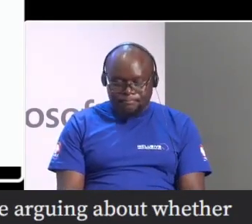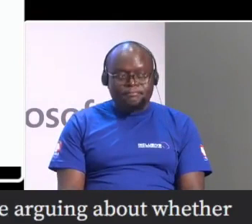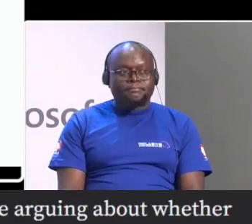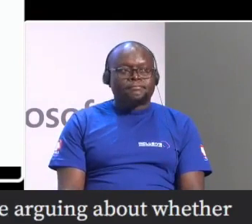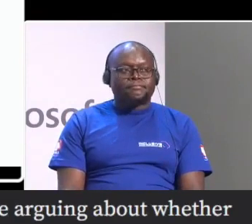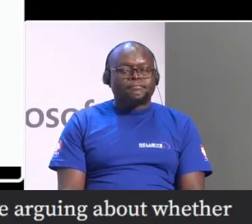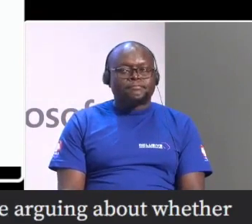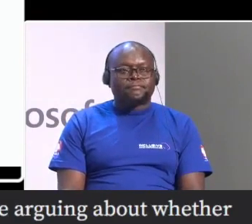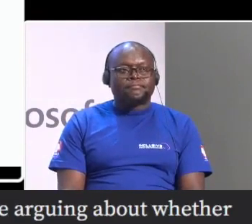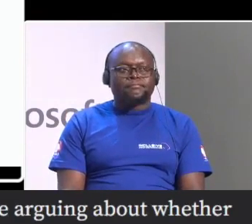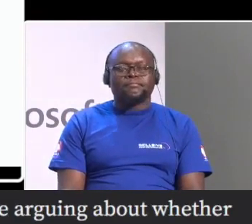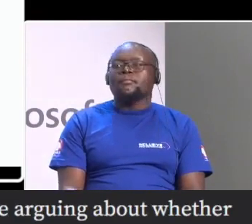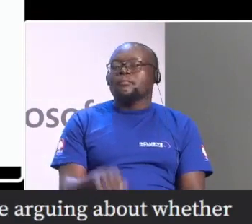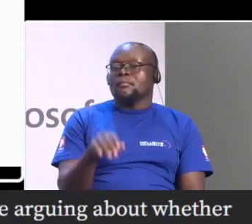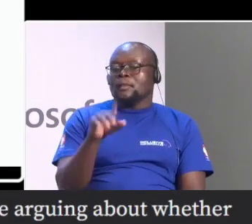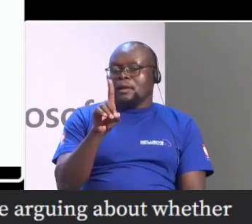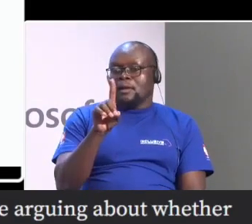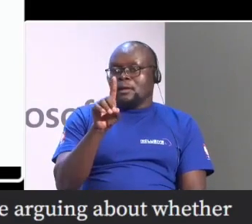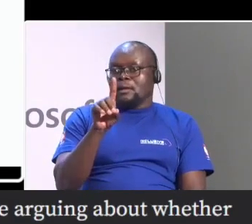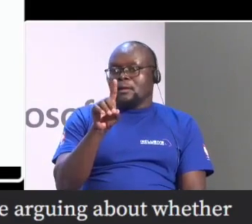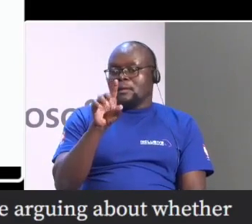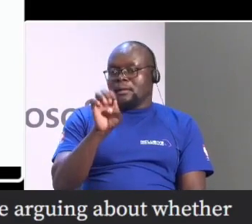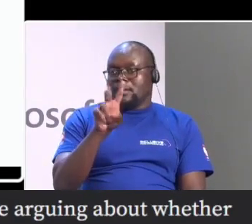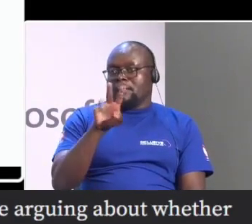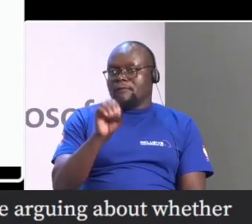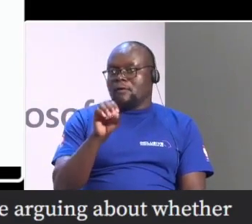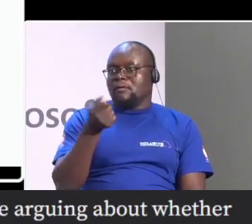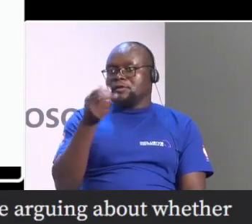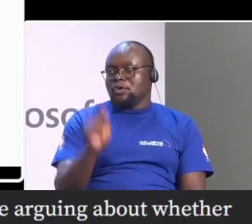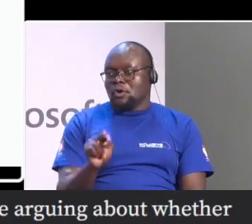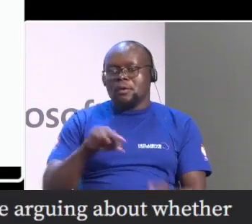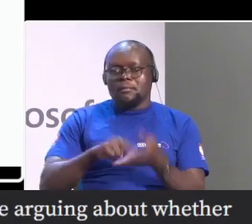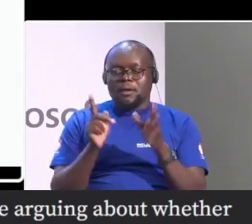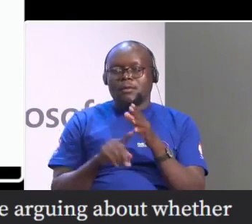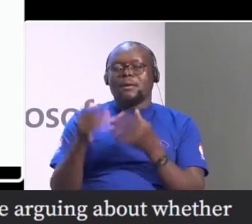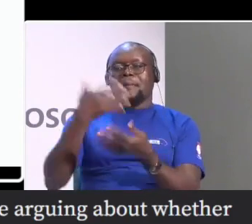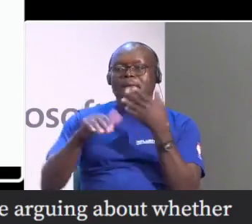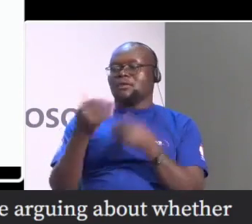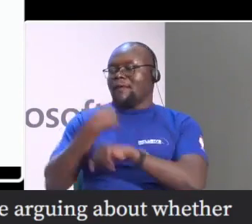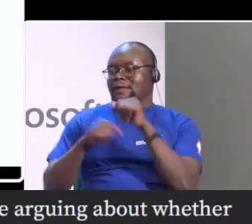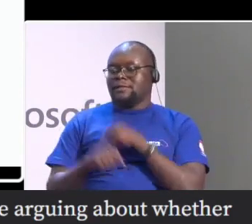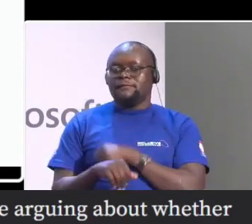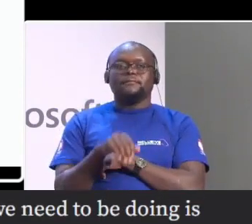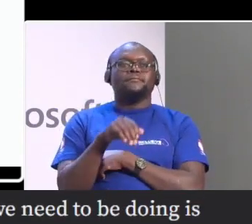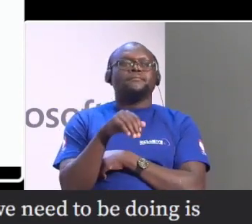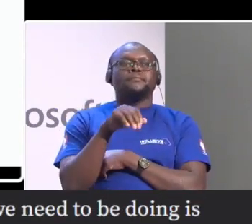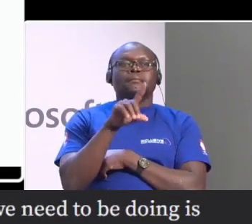devotion. So it's called bhakti, which is a mixture of active devotion.